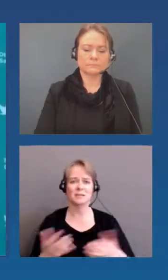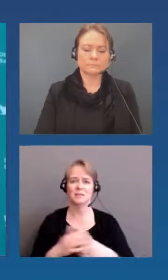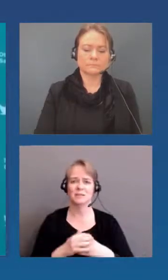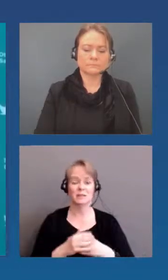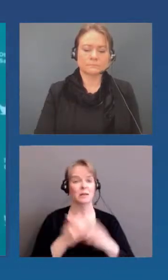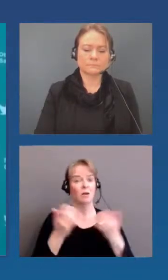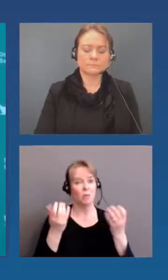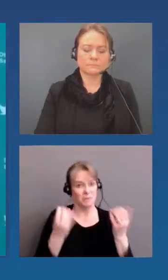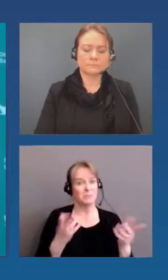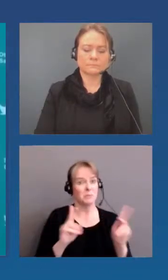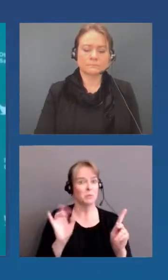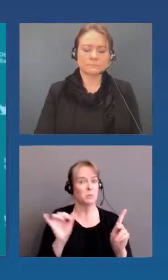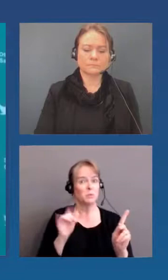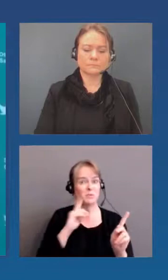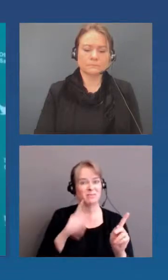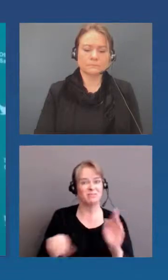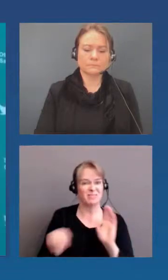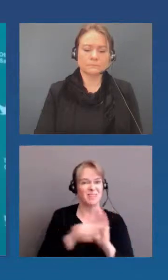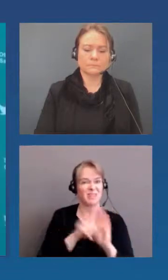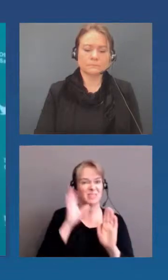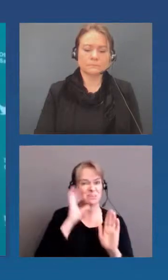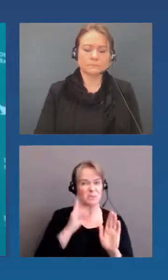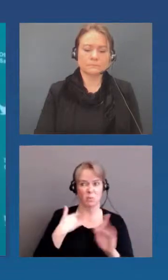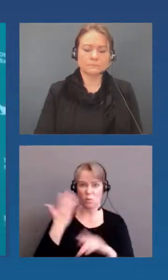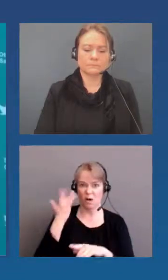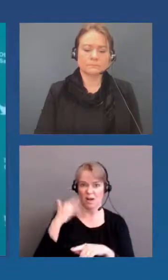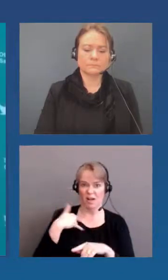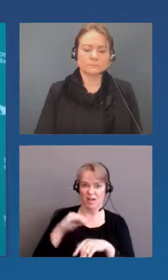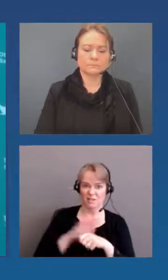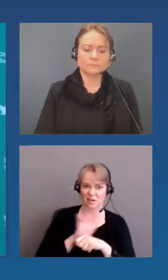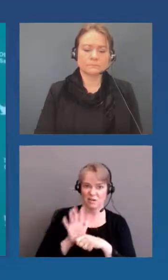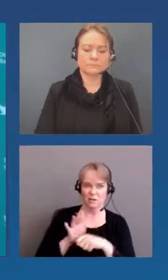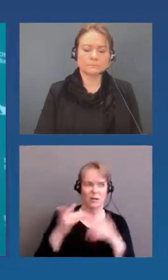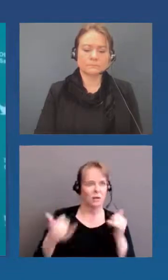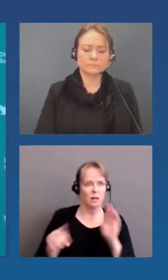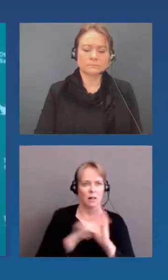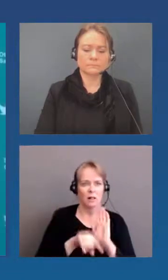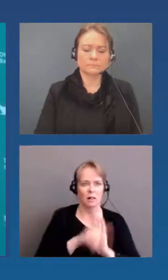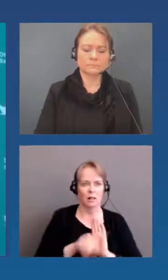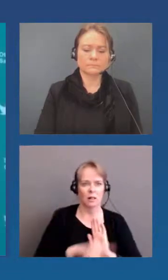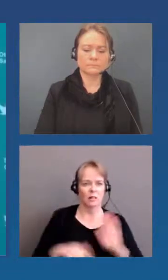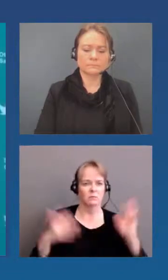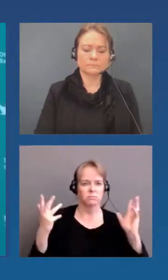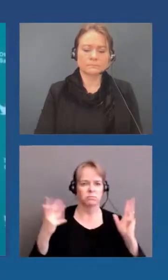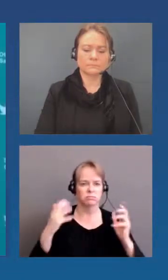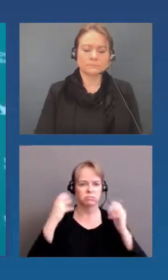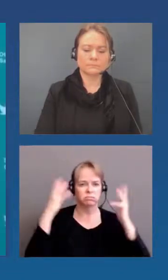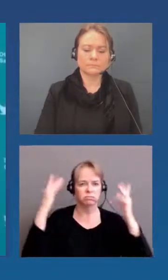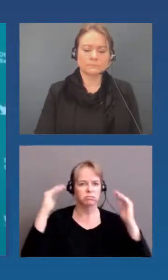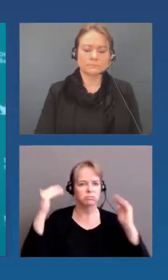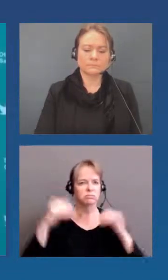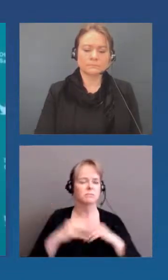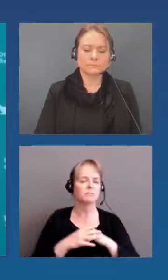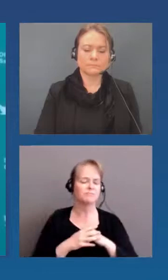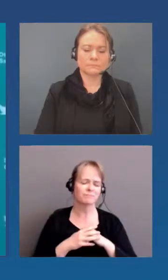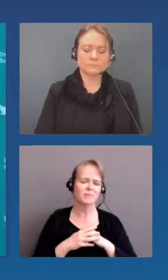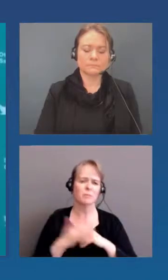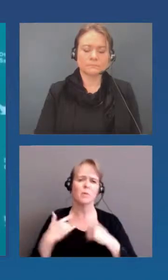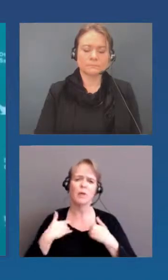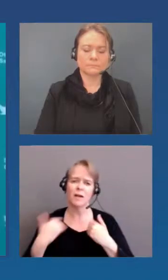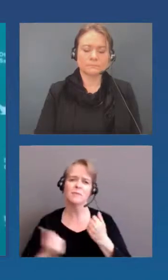negative experiences because of COVID-19. And so there are supports available. That's part of what we can do, is connect people to